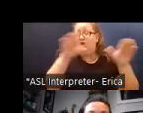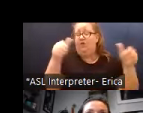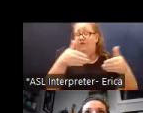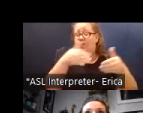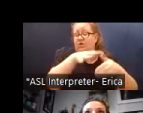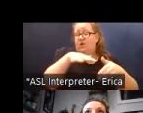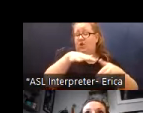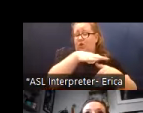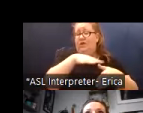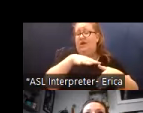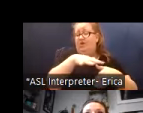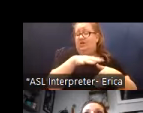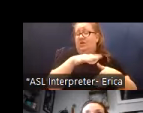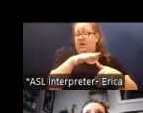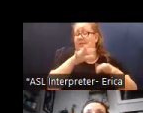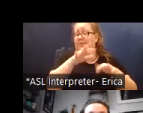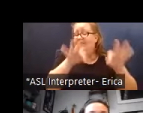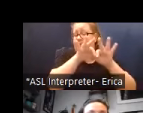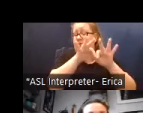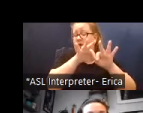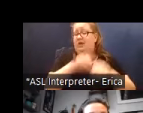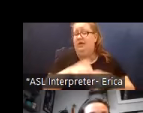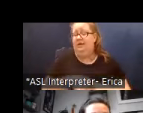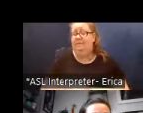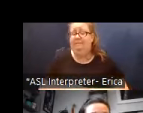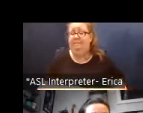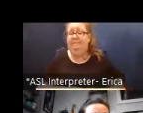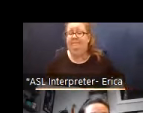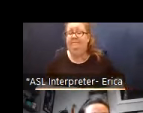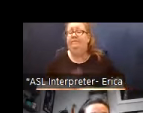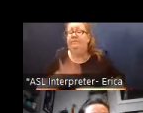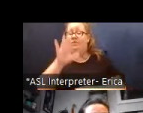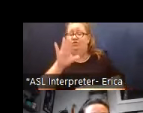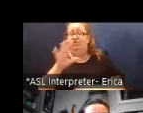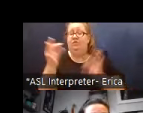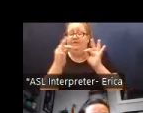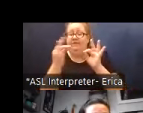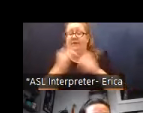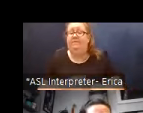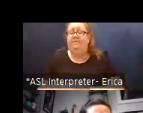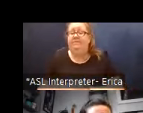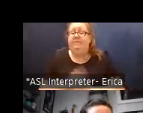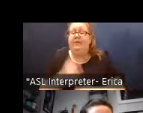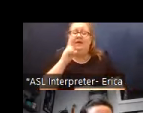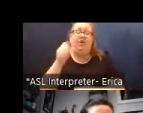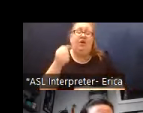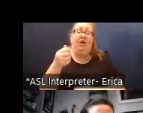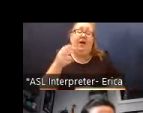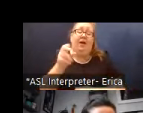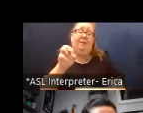those areas would be very important. Great feedback. And I saw Ahmed.